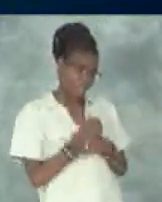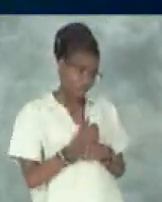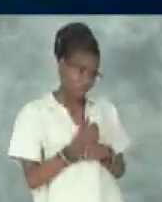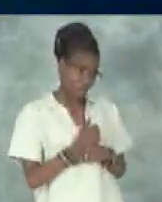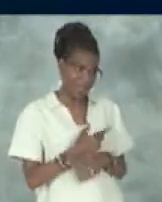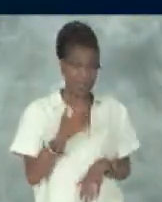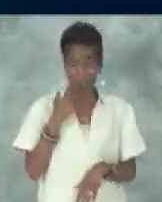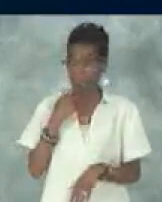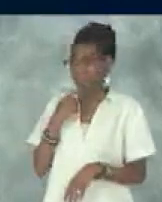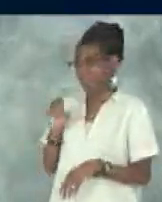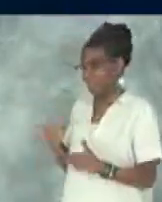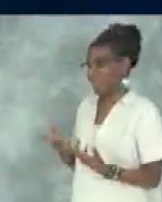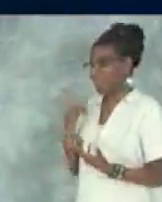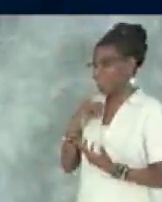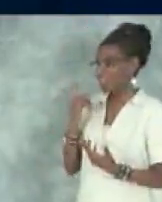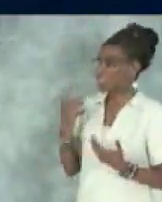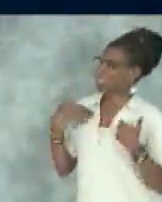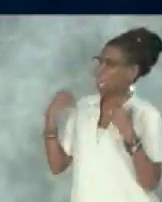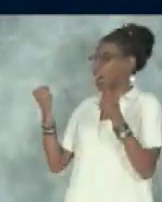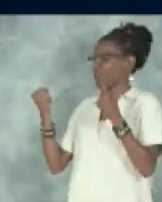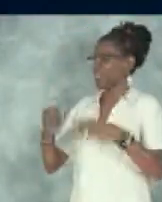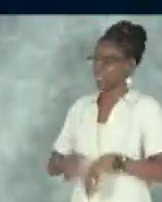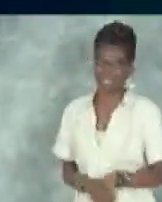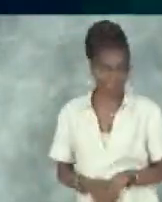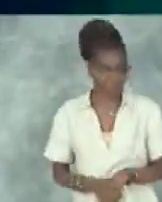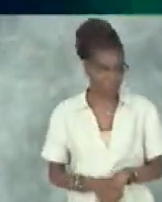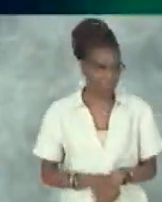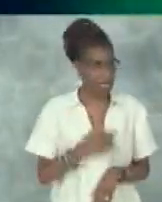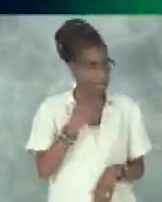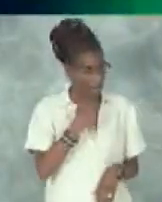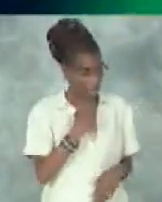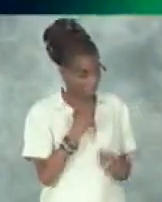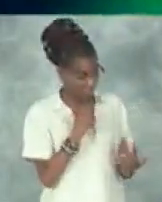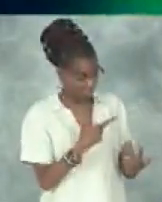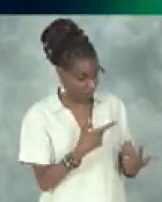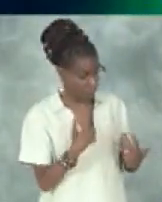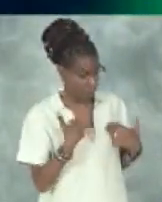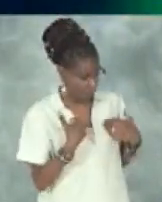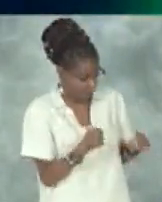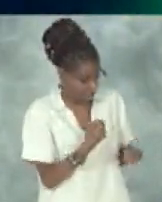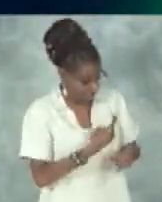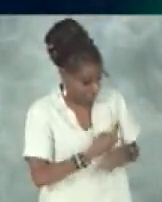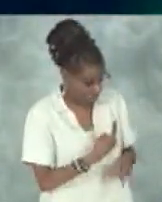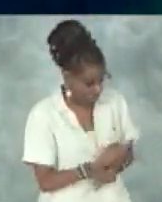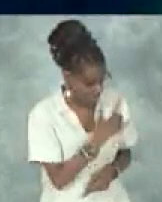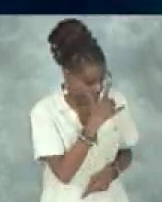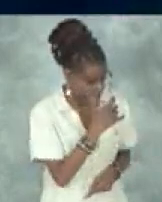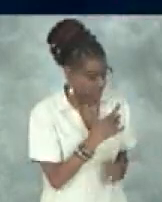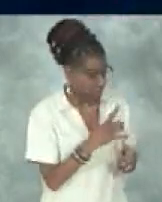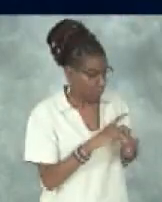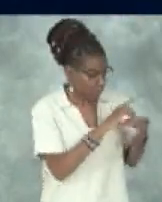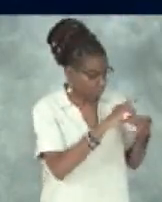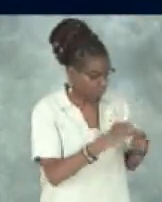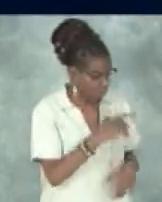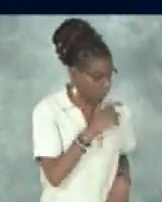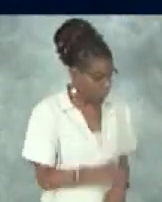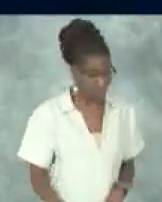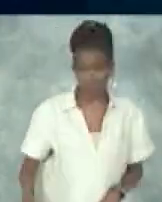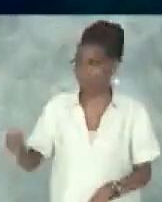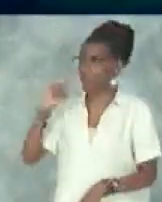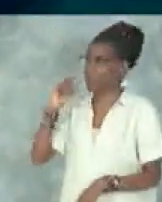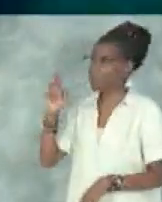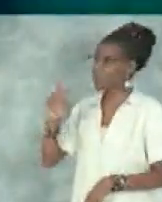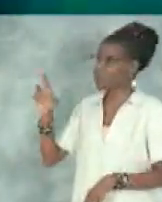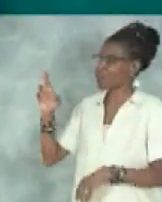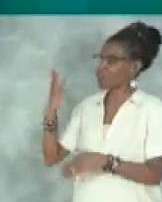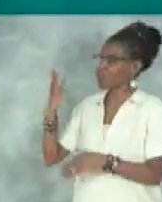they will all say back to me, confidence. And then I will say, we display confidence because we shake with thee, and they'll say, right hand.